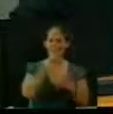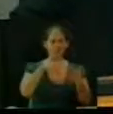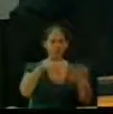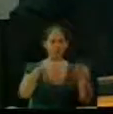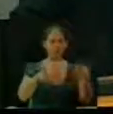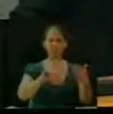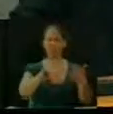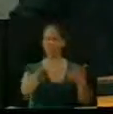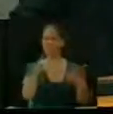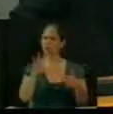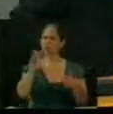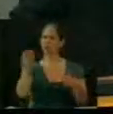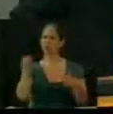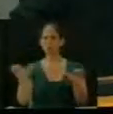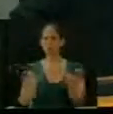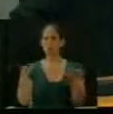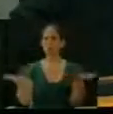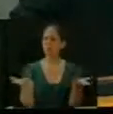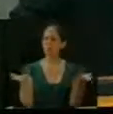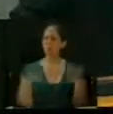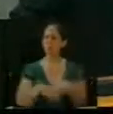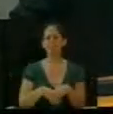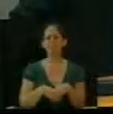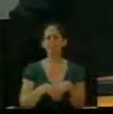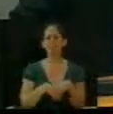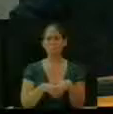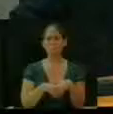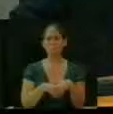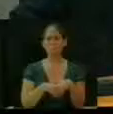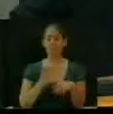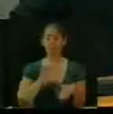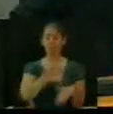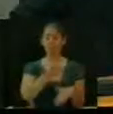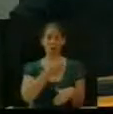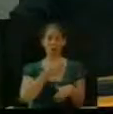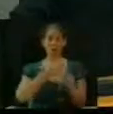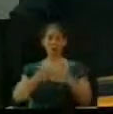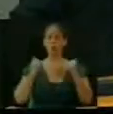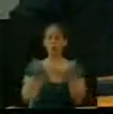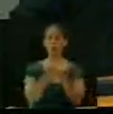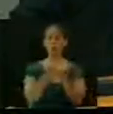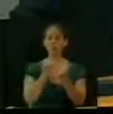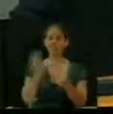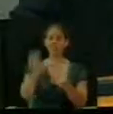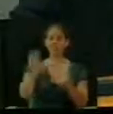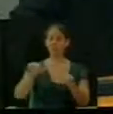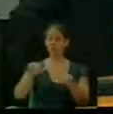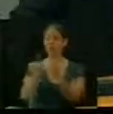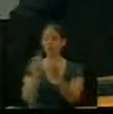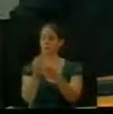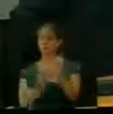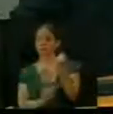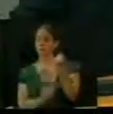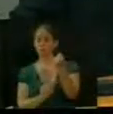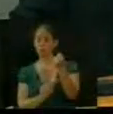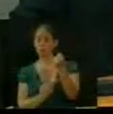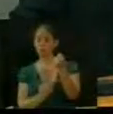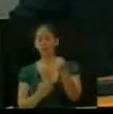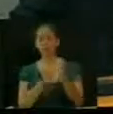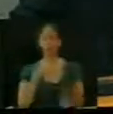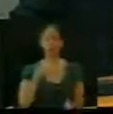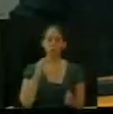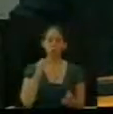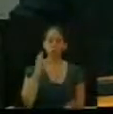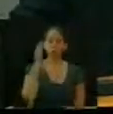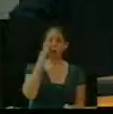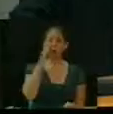counties are doing, and with CTASC and our association, along with their association. I'm sure there's people, as I sit on the board